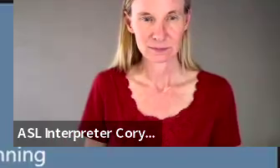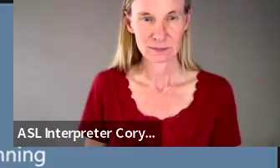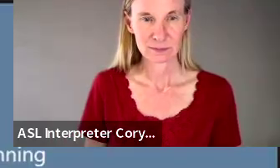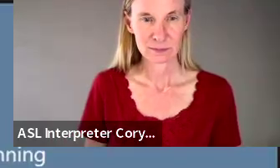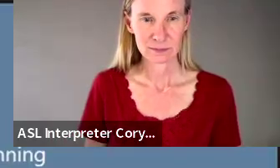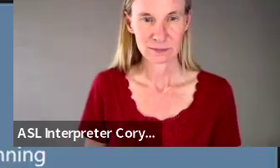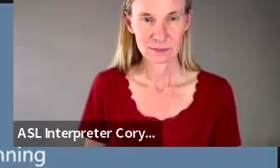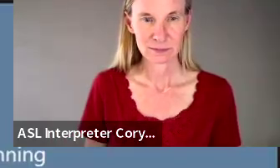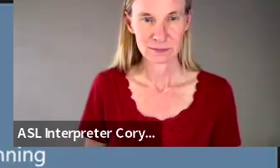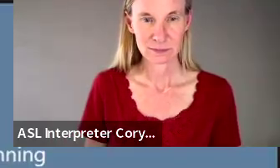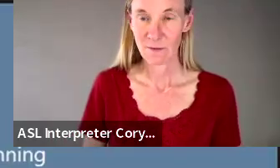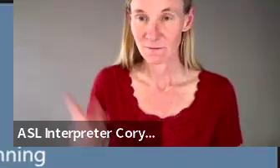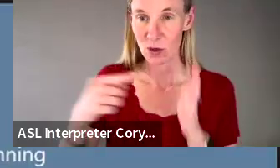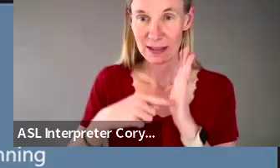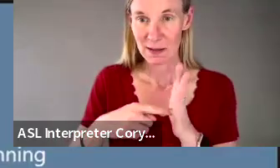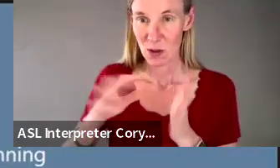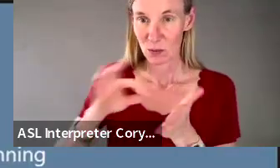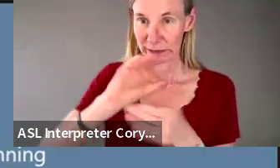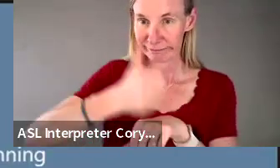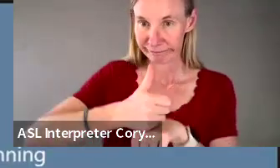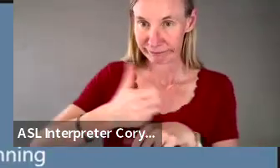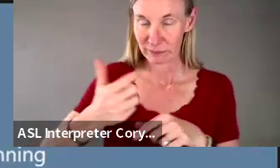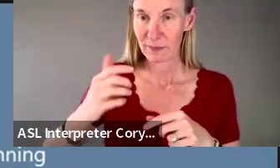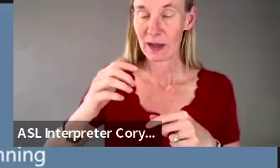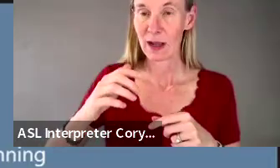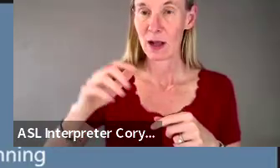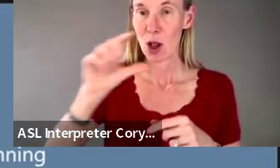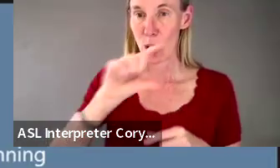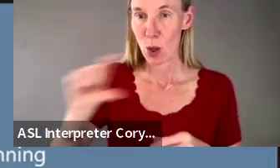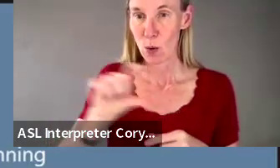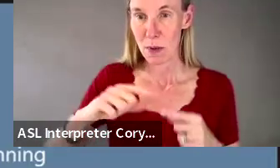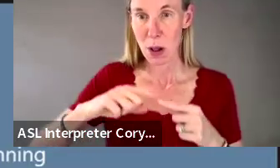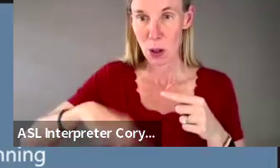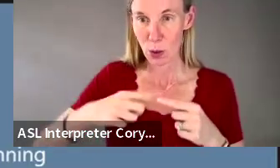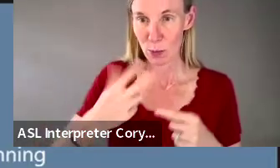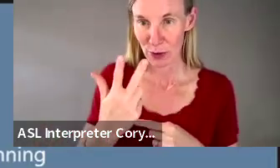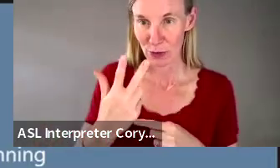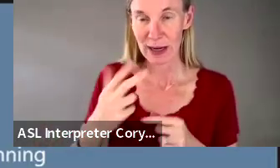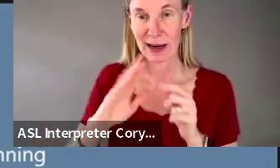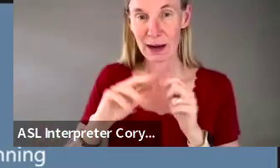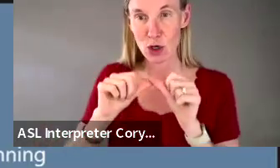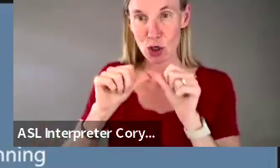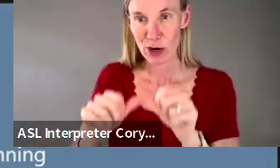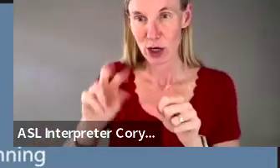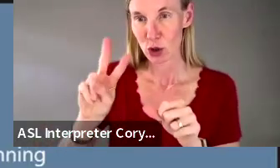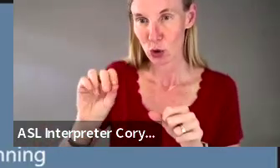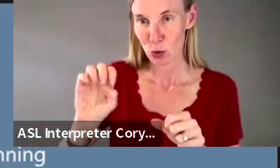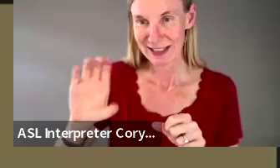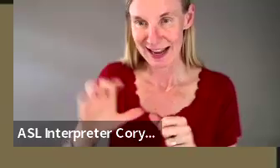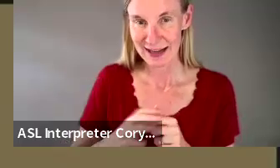For example, we set the loop count to 3 and the duration to 2. The result, when we go back to the main